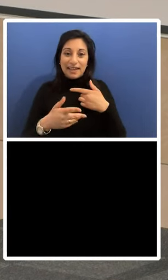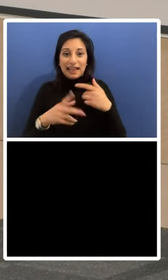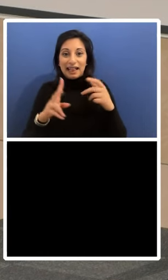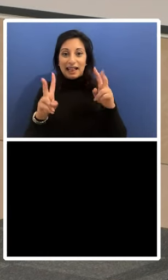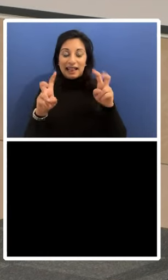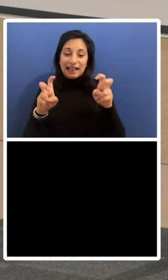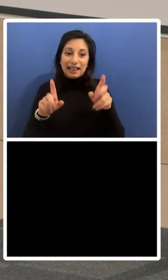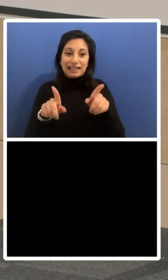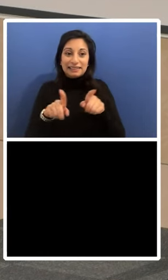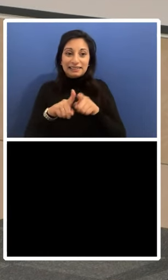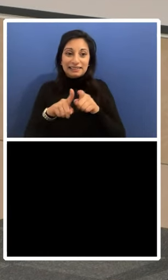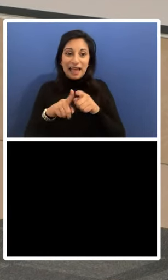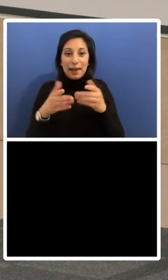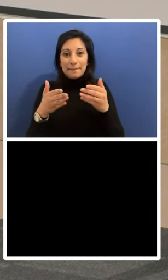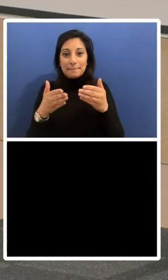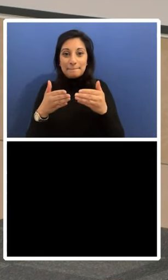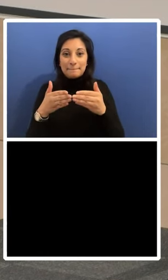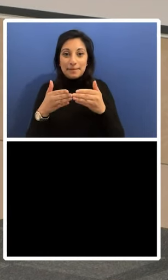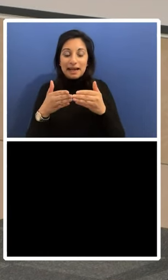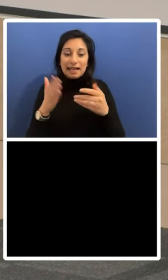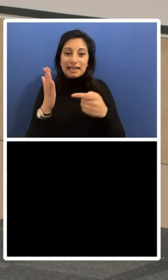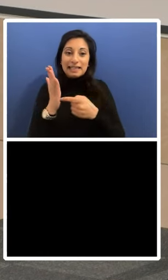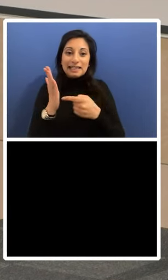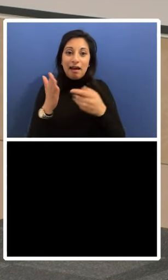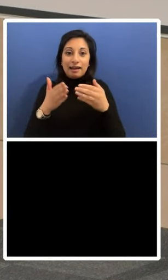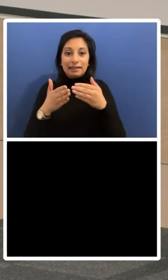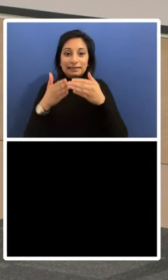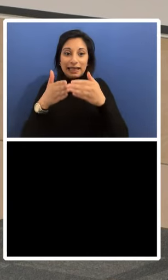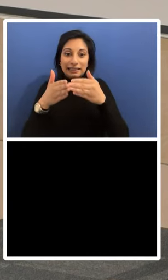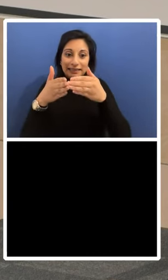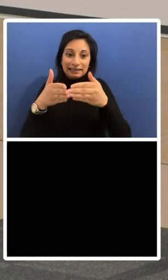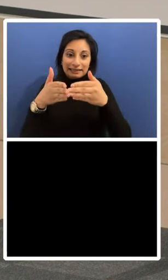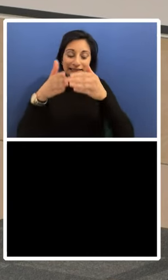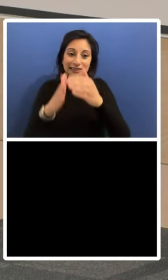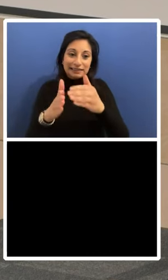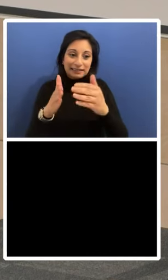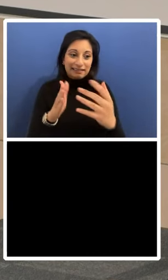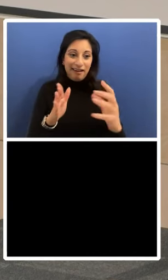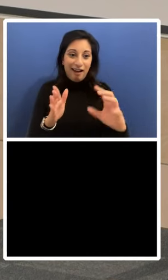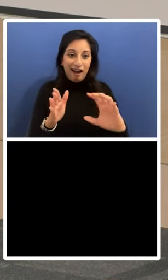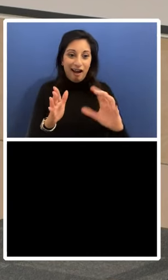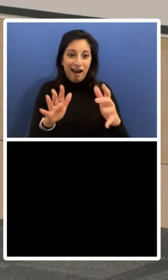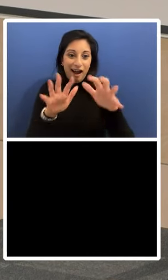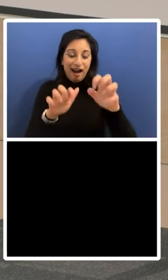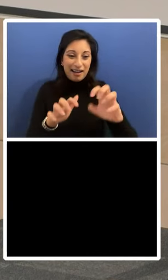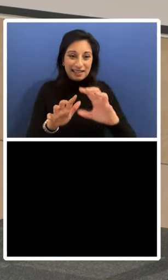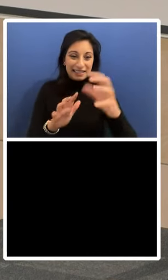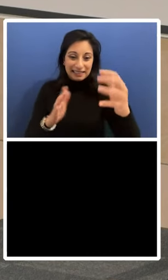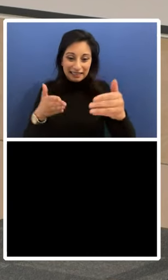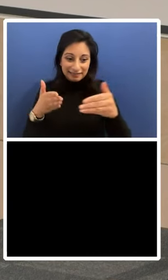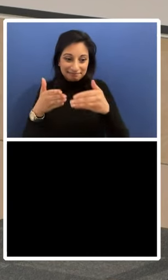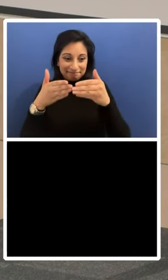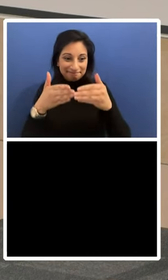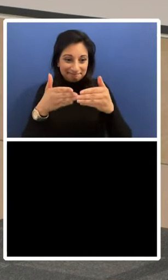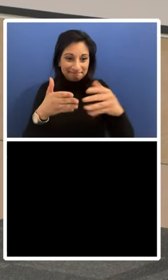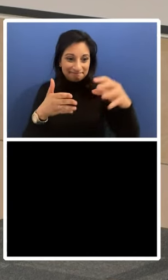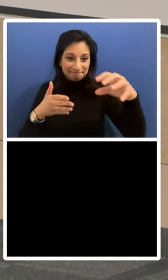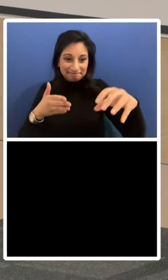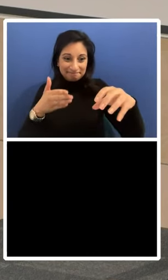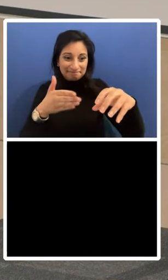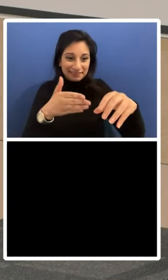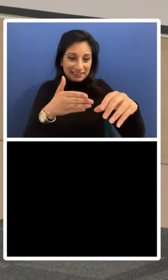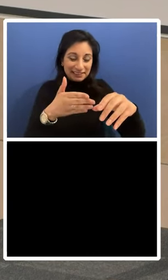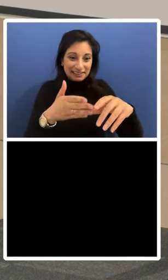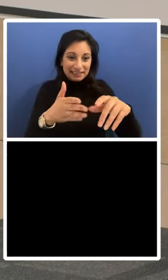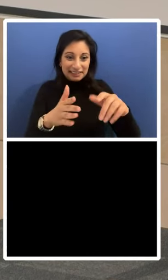guys, let's turn the ship around, let's dodge the iceberg. And someone says, do you think that ships are maybe not the ideal mode